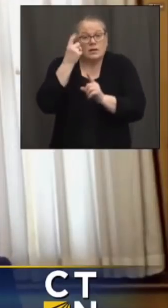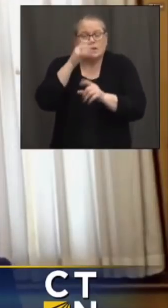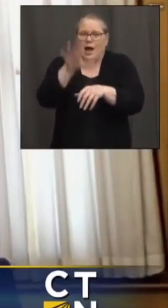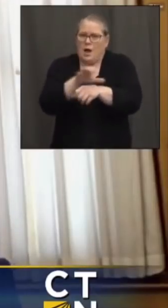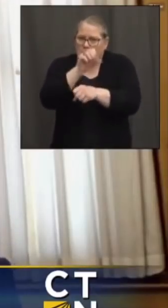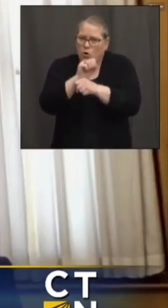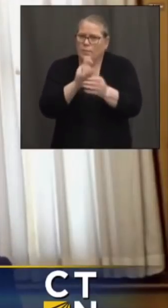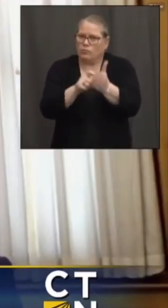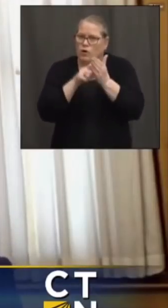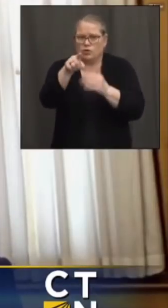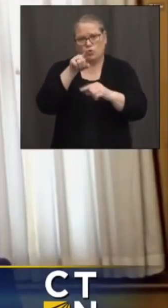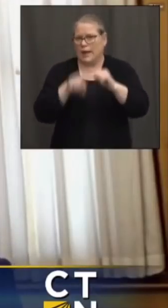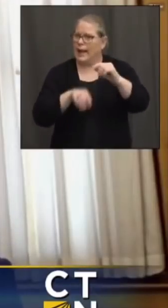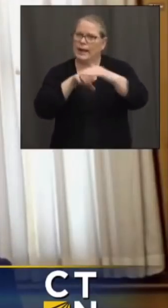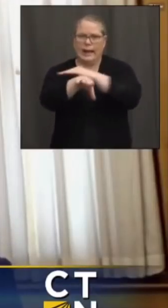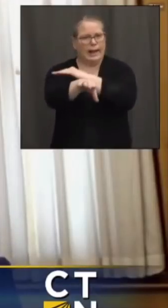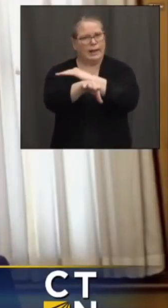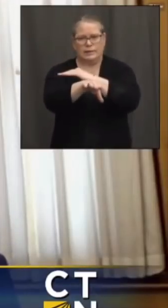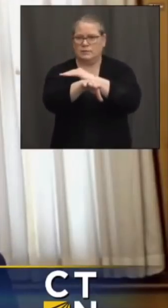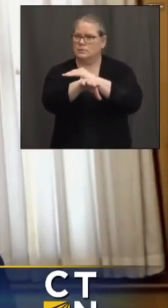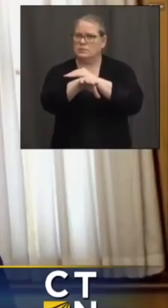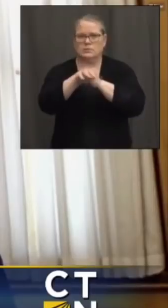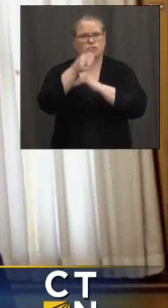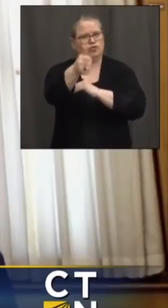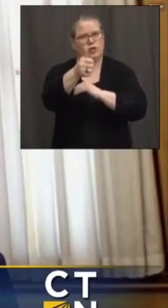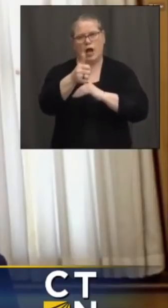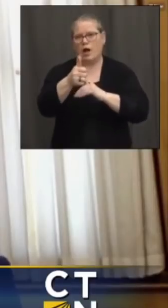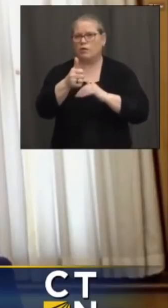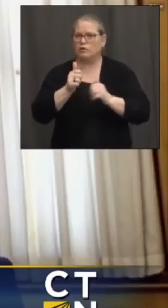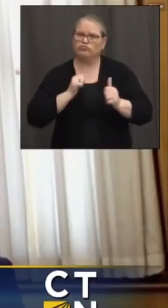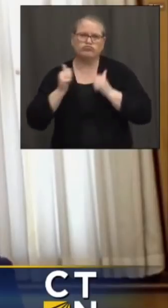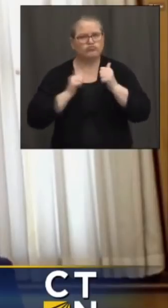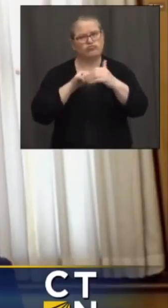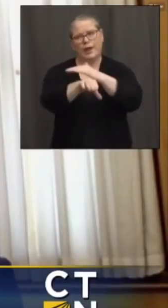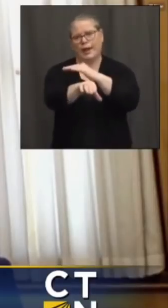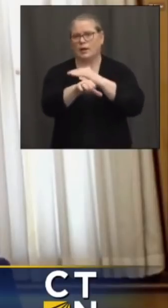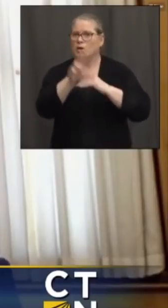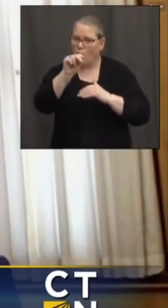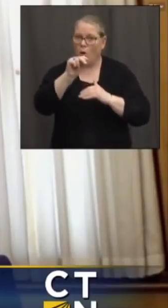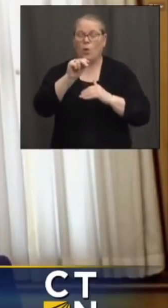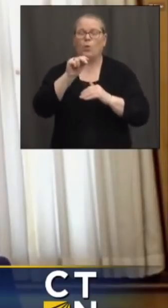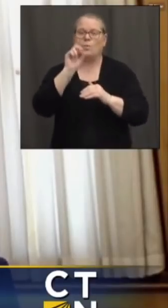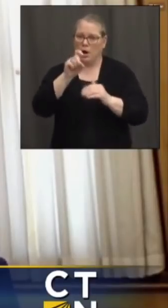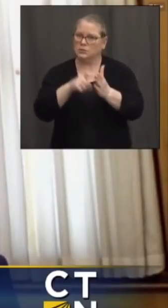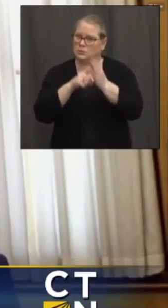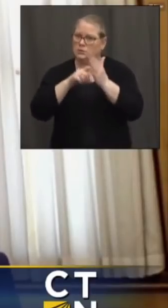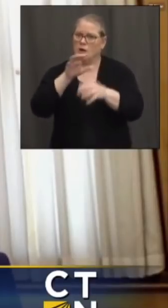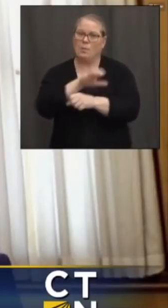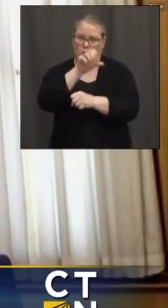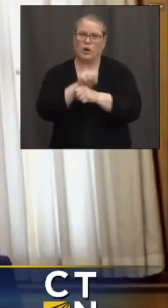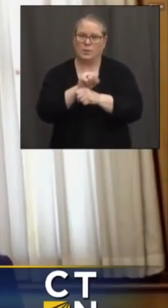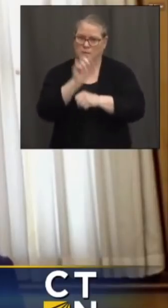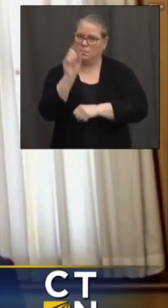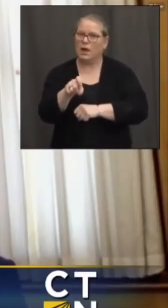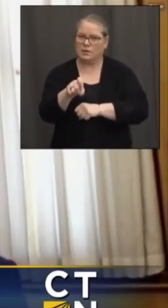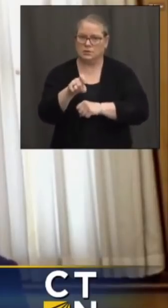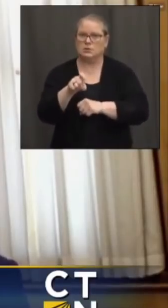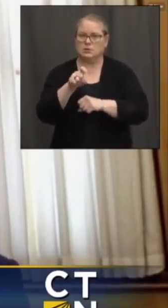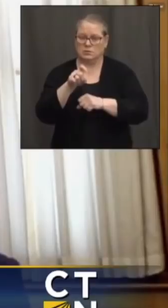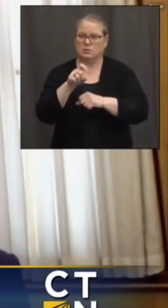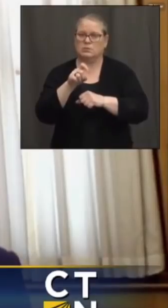appointment. So don't just show up at one of those sites. You won't get an appointment. You won't get a vaccine. You need to go on through